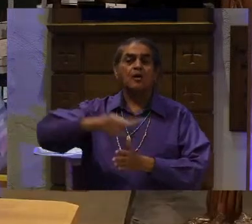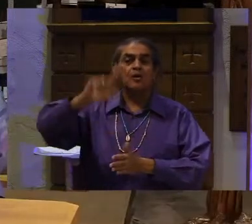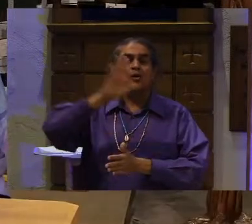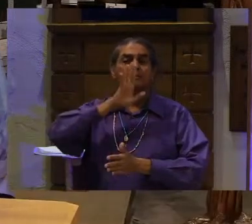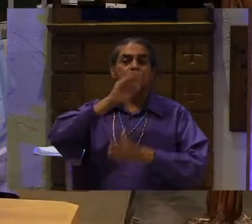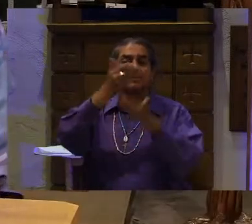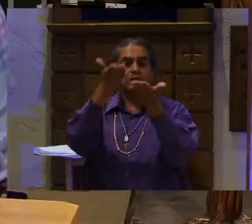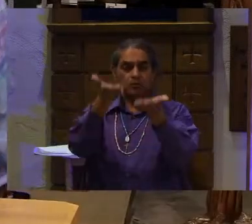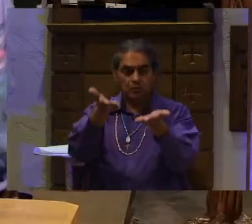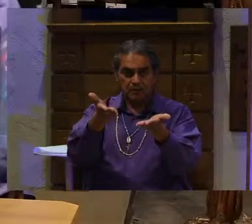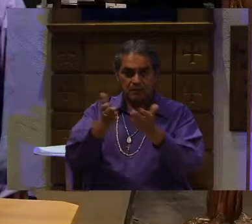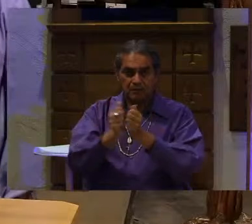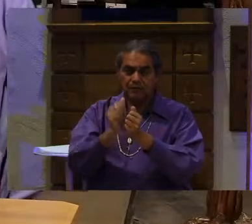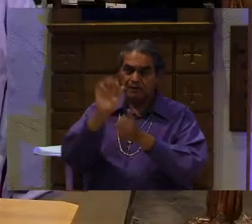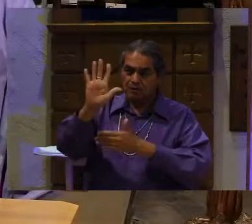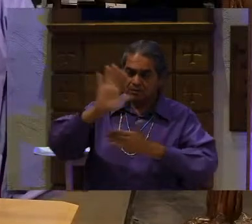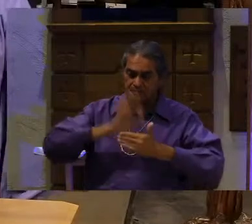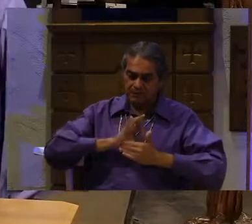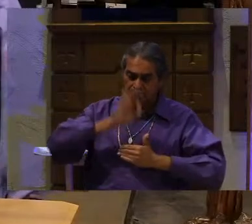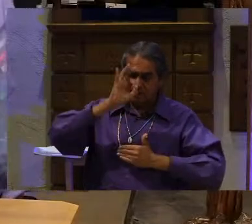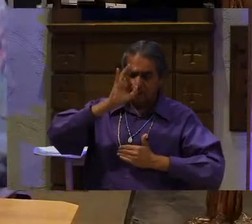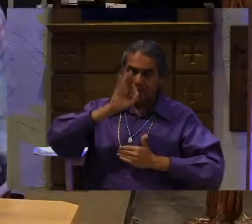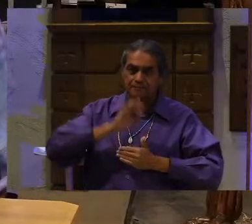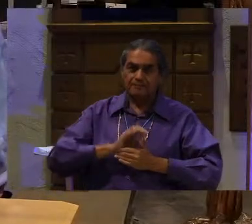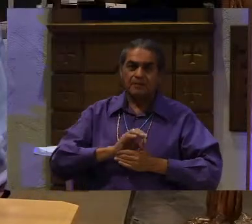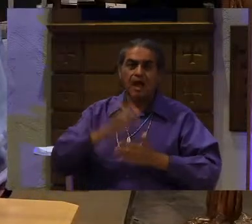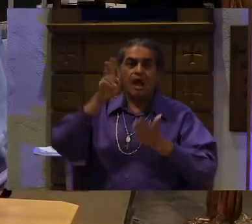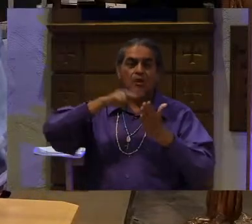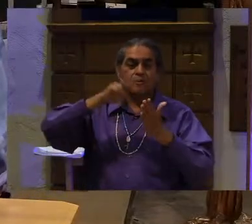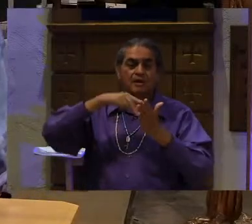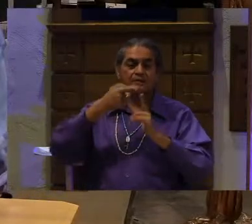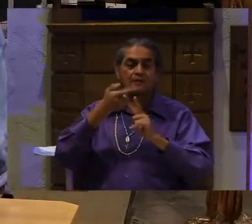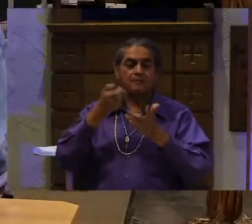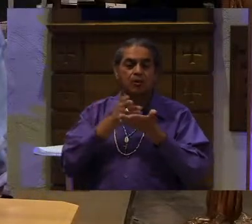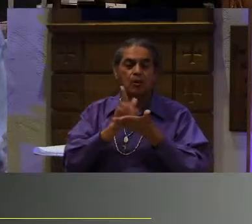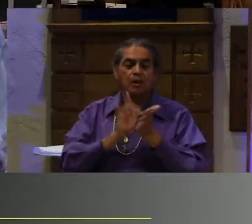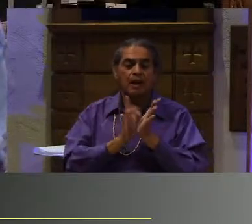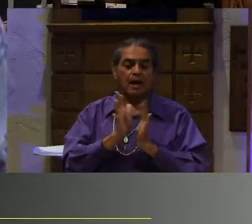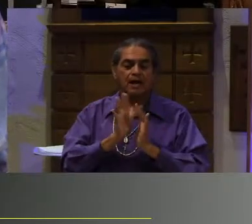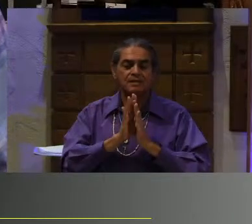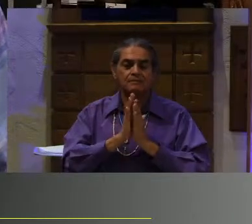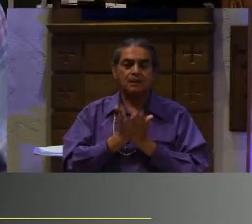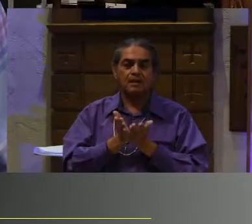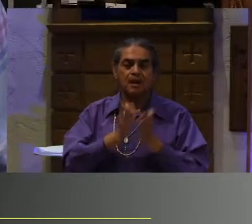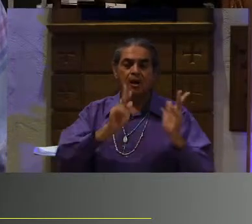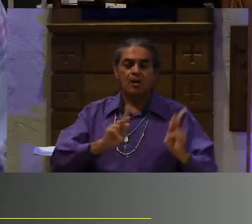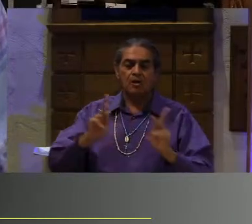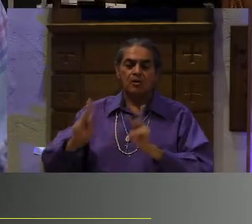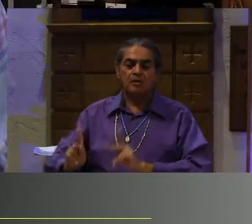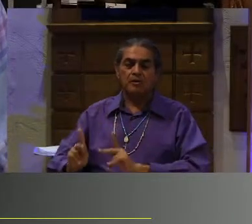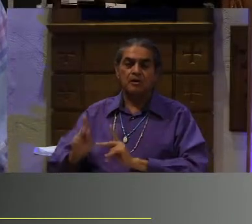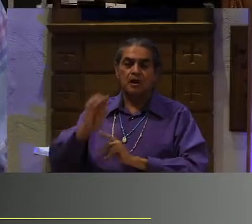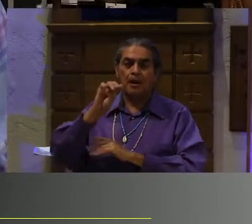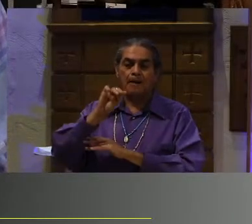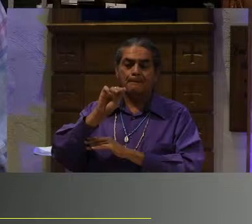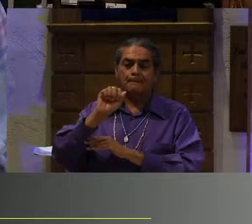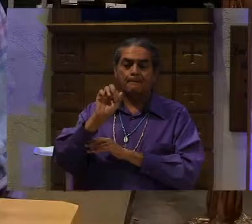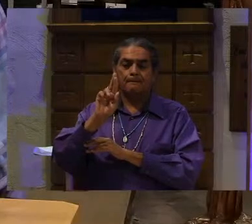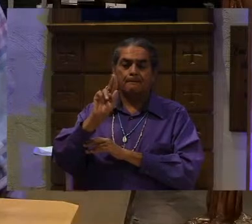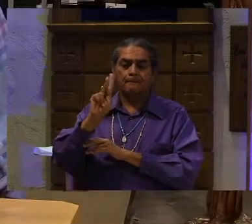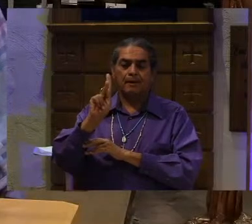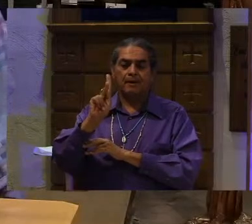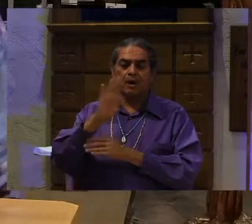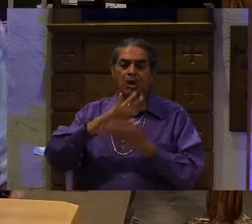Be with you. Our reading from the Holy Gospel according to Mark.